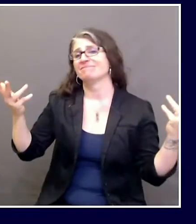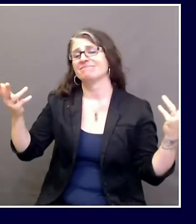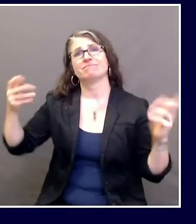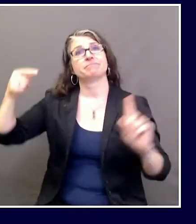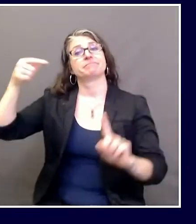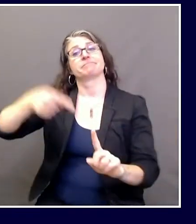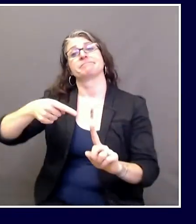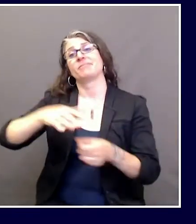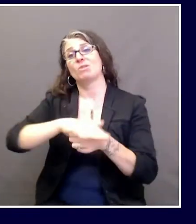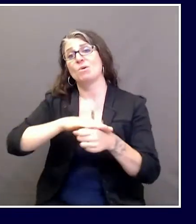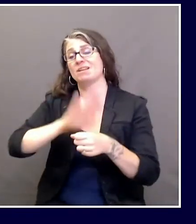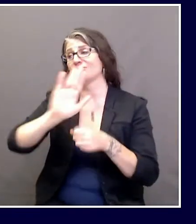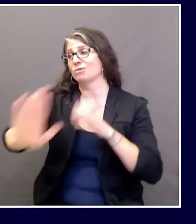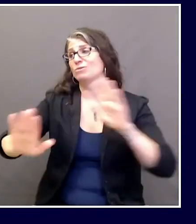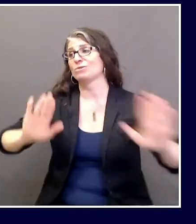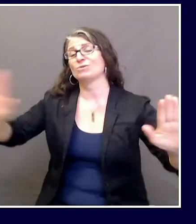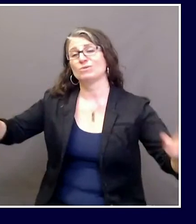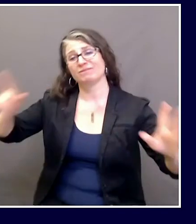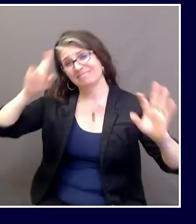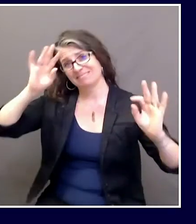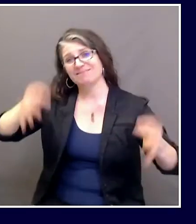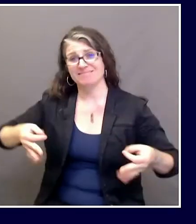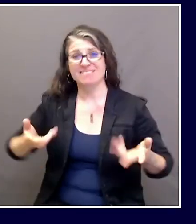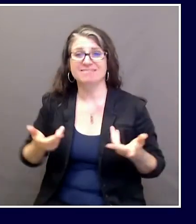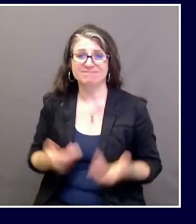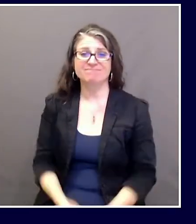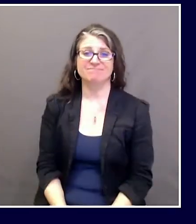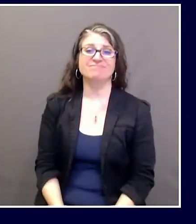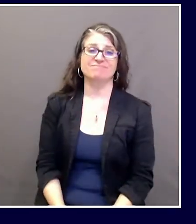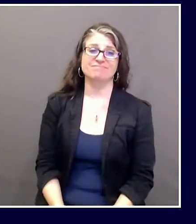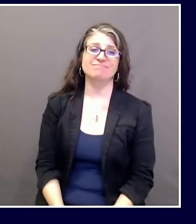Let me go to Emily next from the Sun Journal.